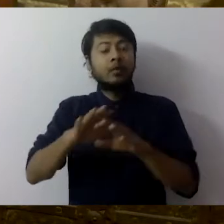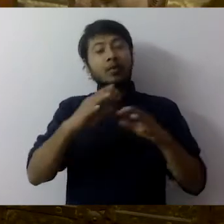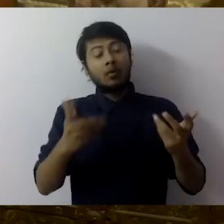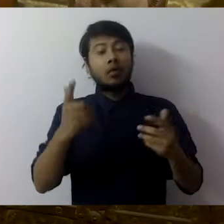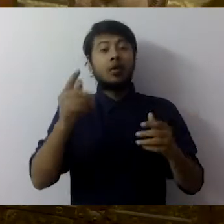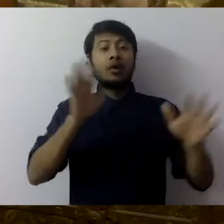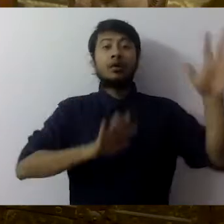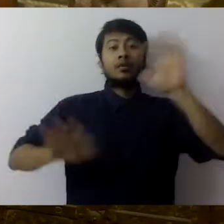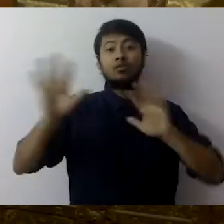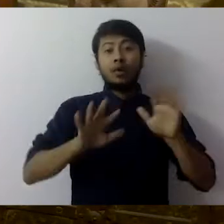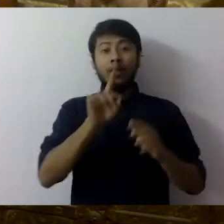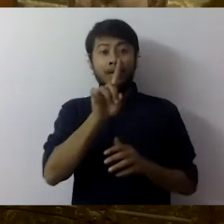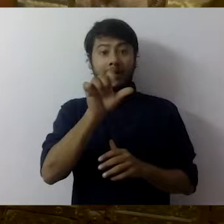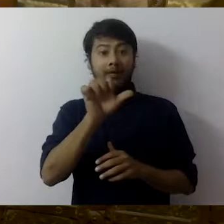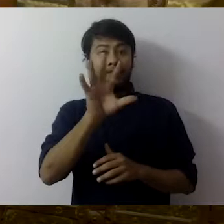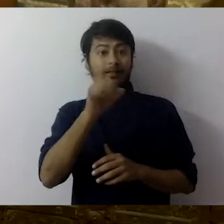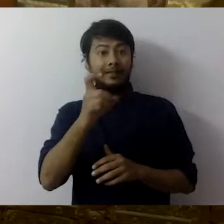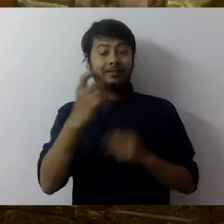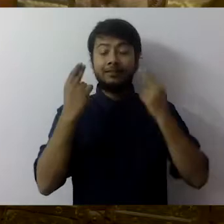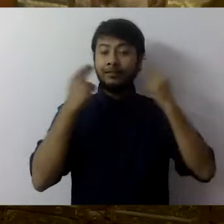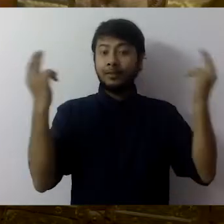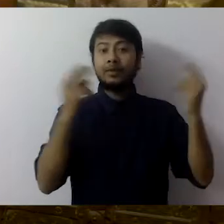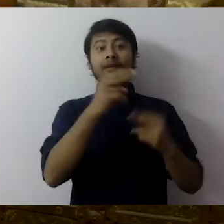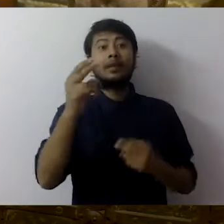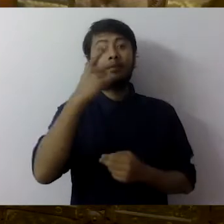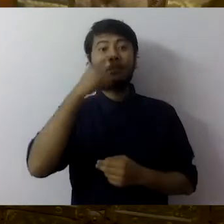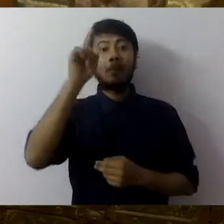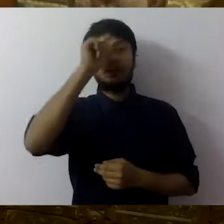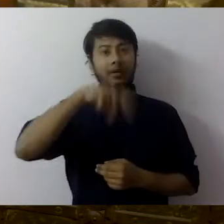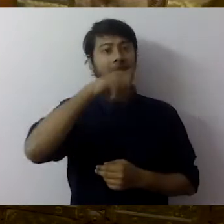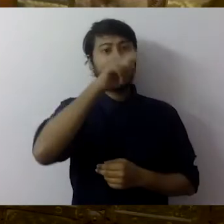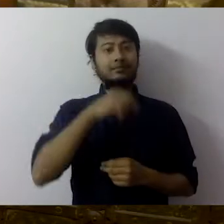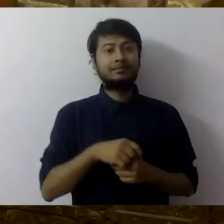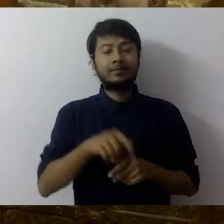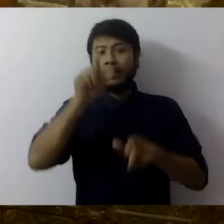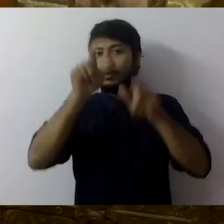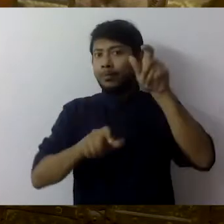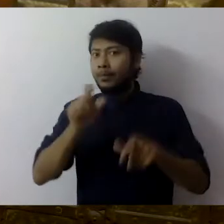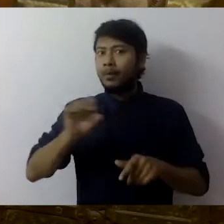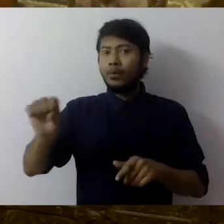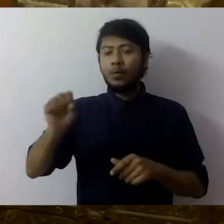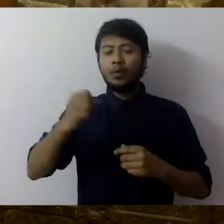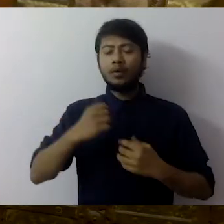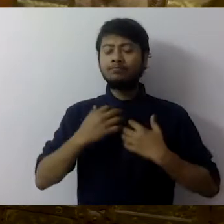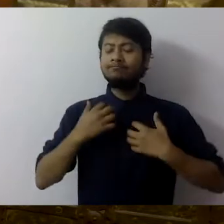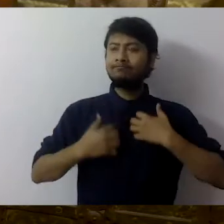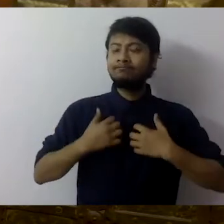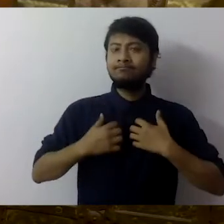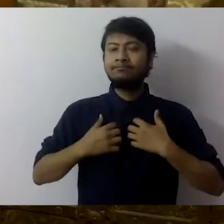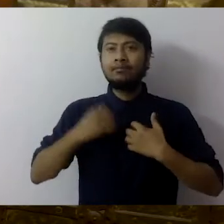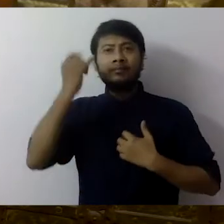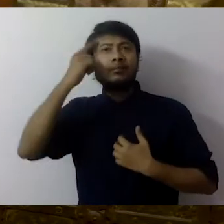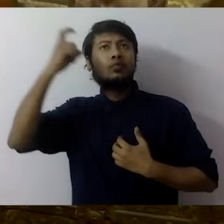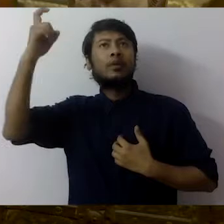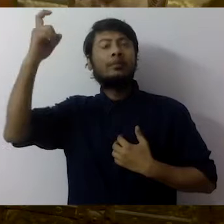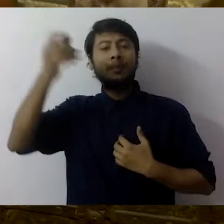culture chronicles the aspirations and dreams of a people through time. As a form, popular